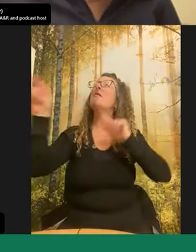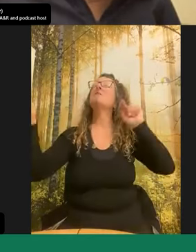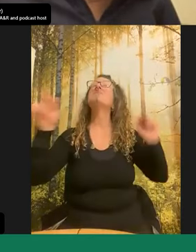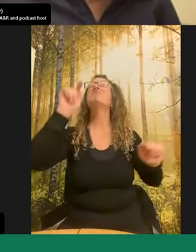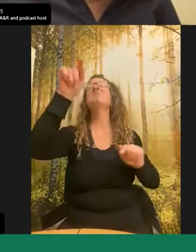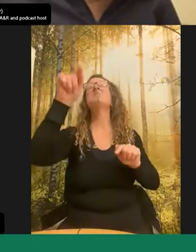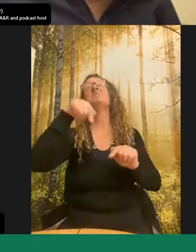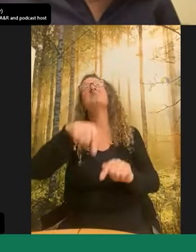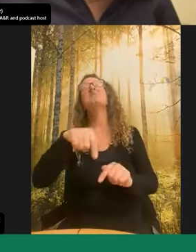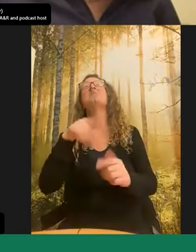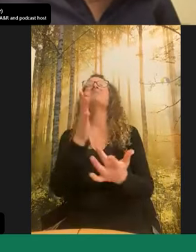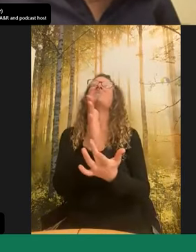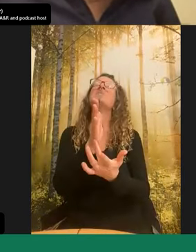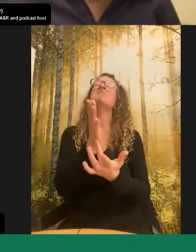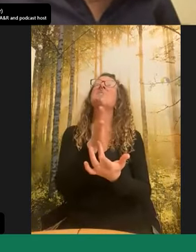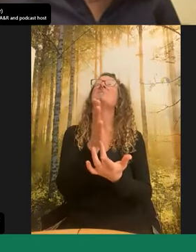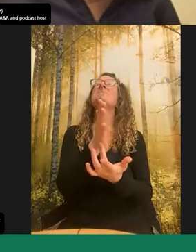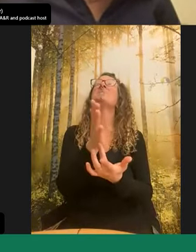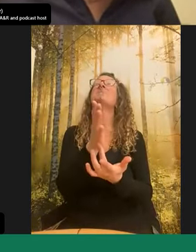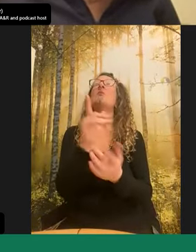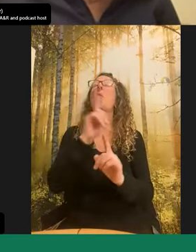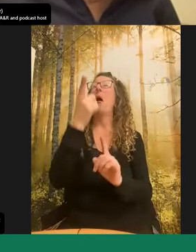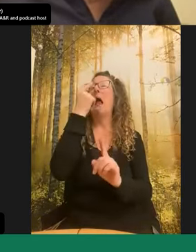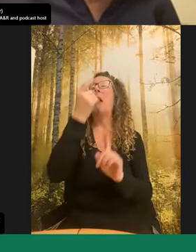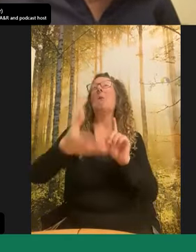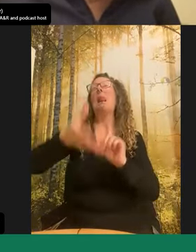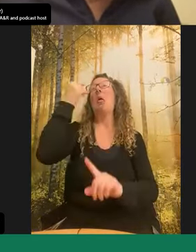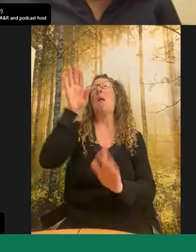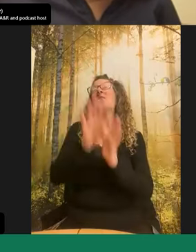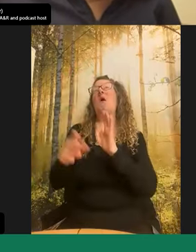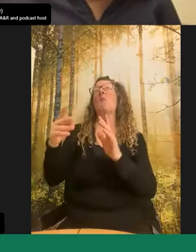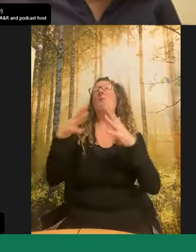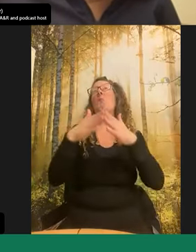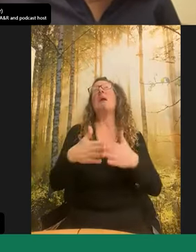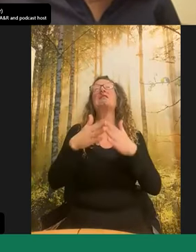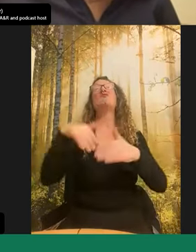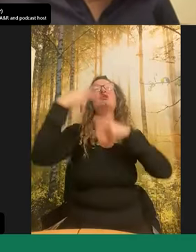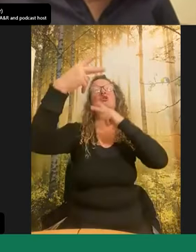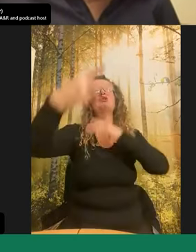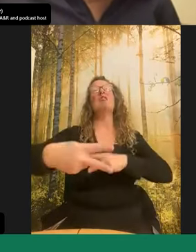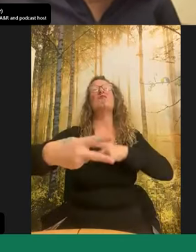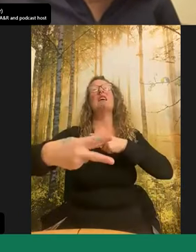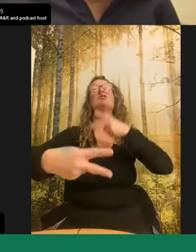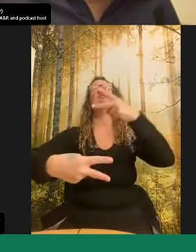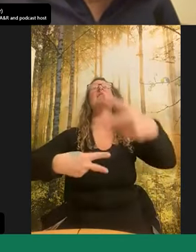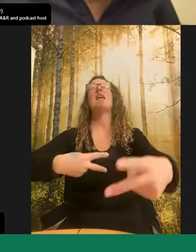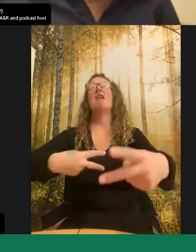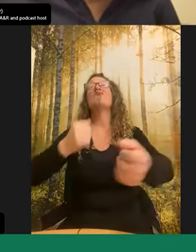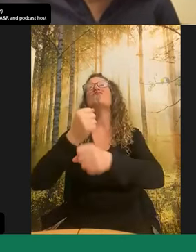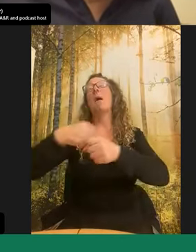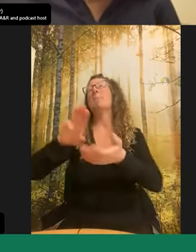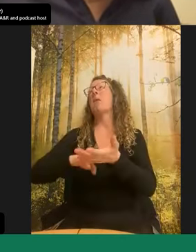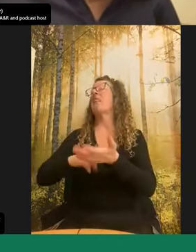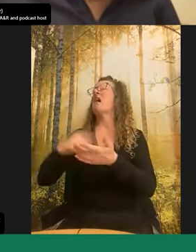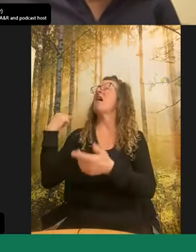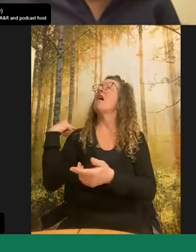what did I learn from what can we learn from the Windrush generation, or what could I learn from my grandmother? I feel that I can learn a lot from